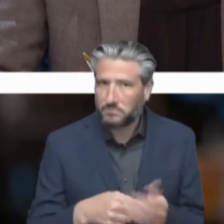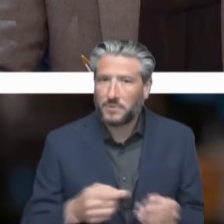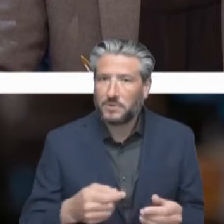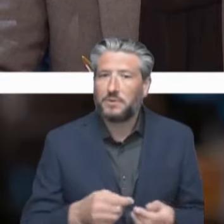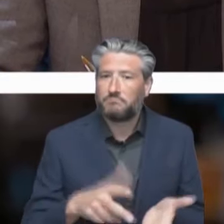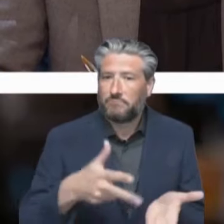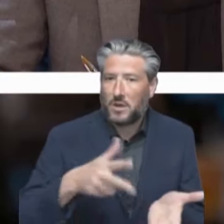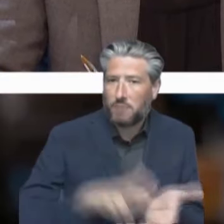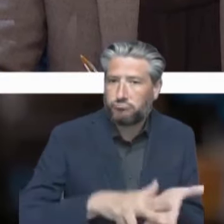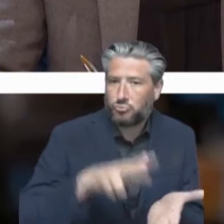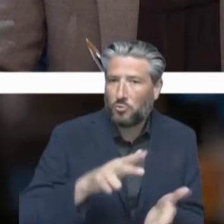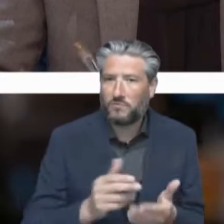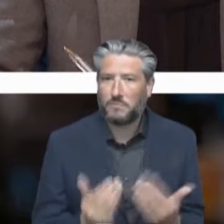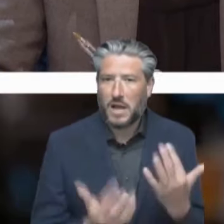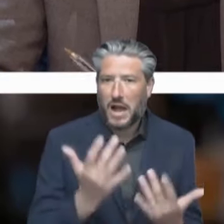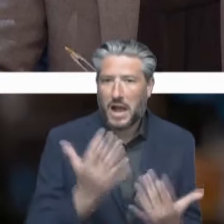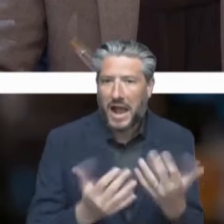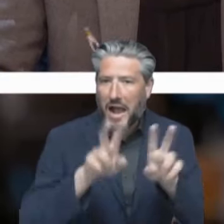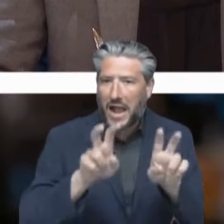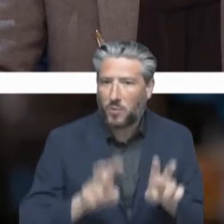2020, showing a net loss of